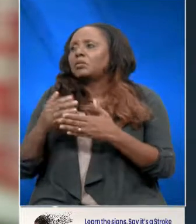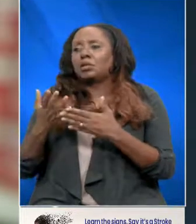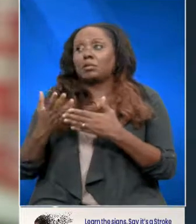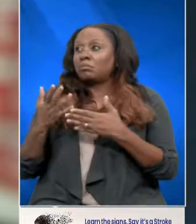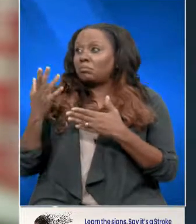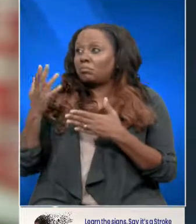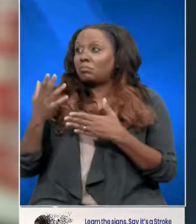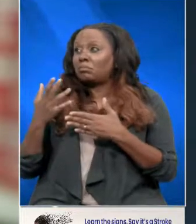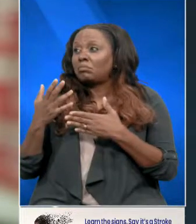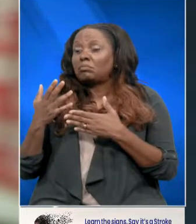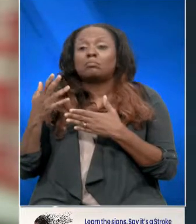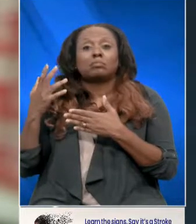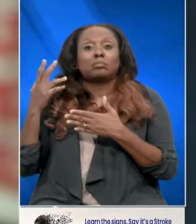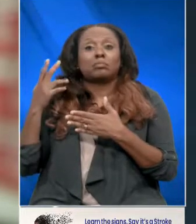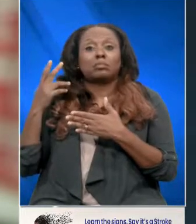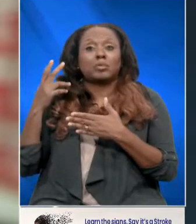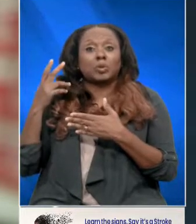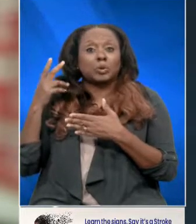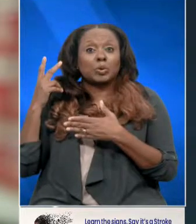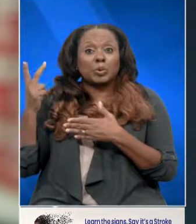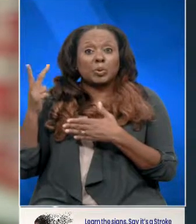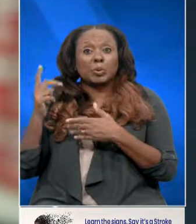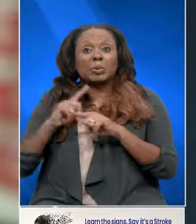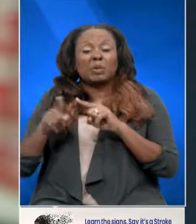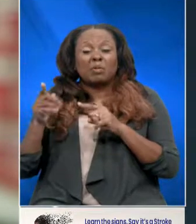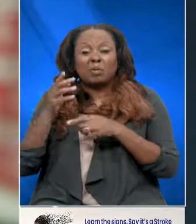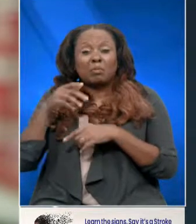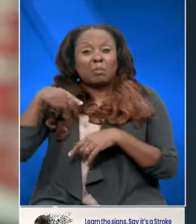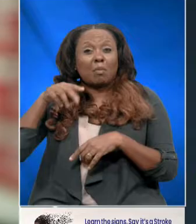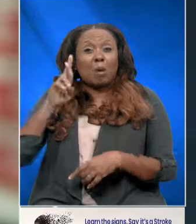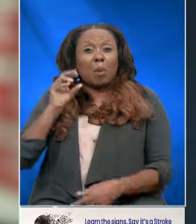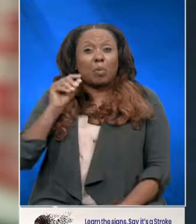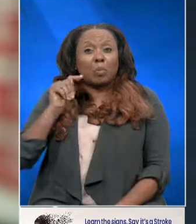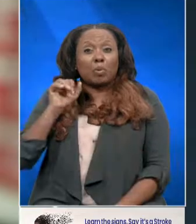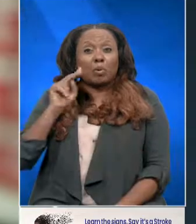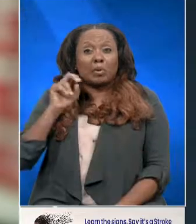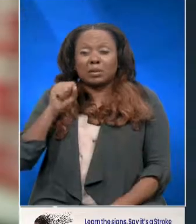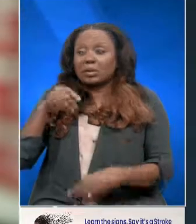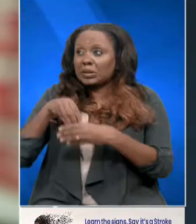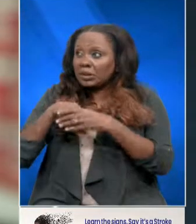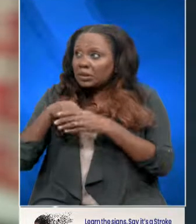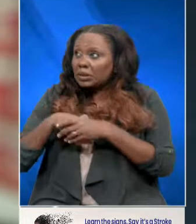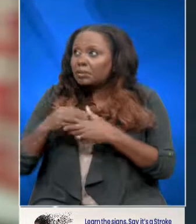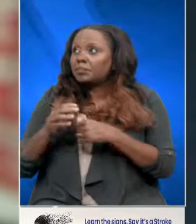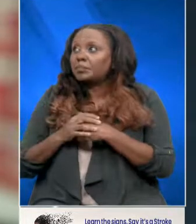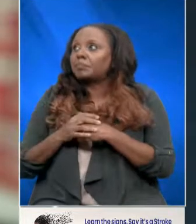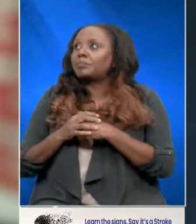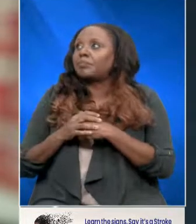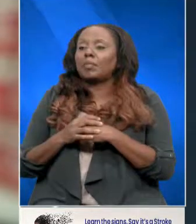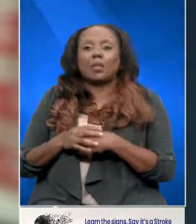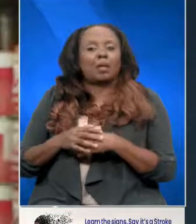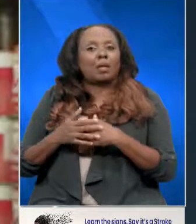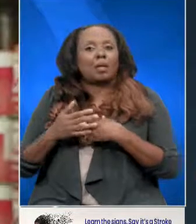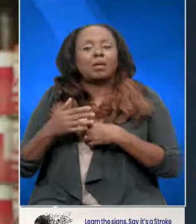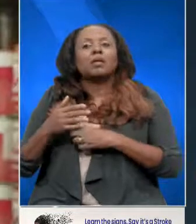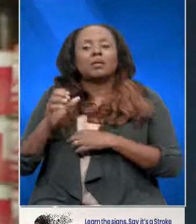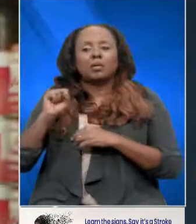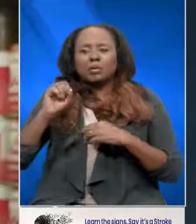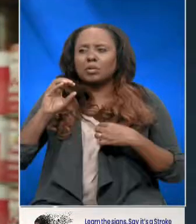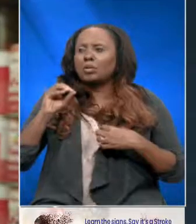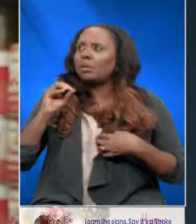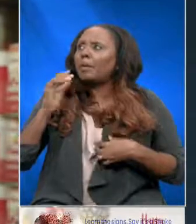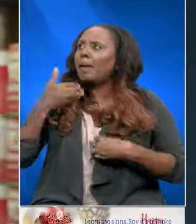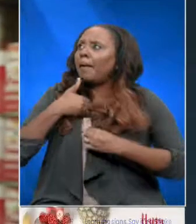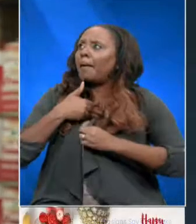healthy thing. It does have in a bit of saturated fat at 2 grams, so this has no percentage daily value.